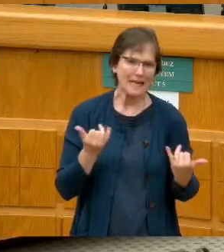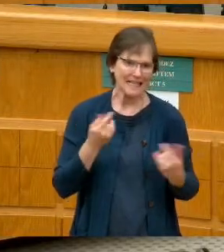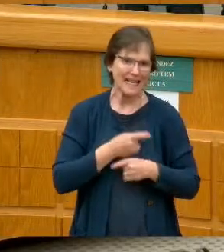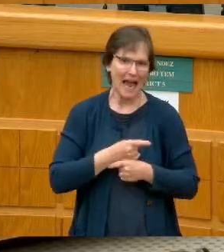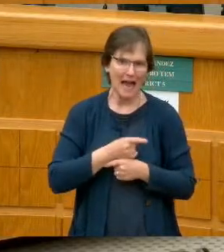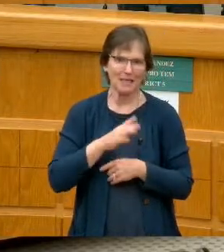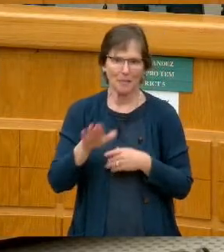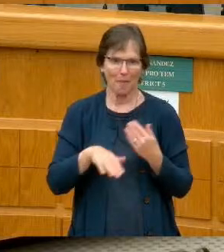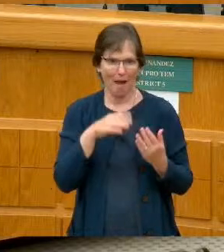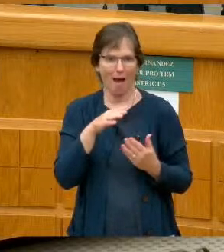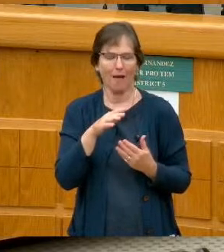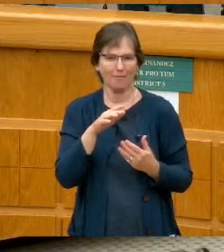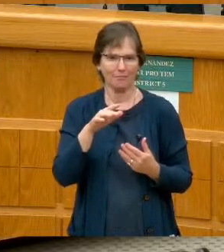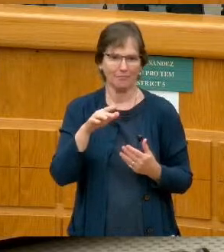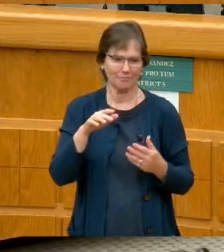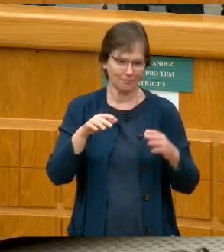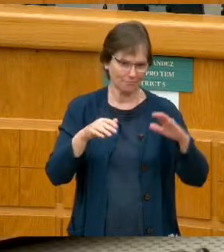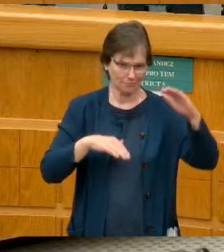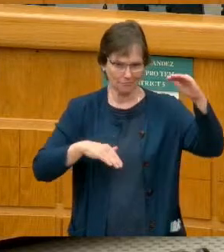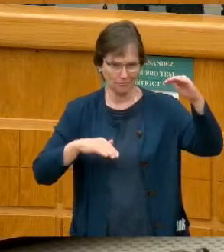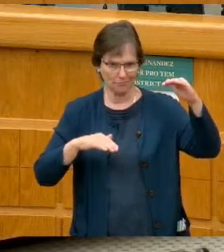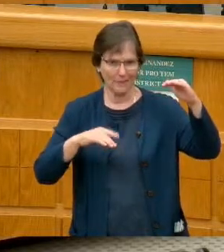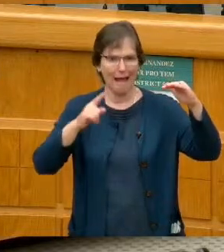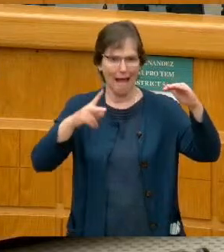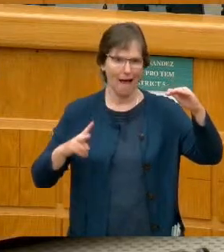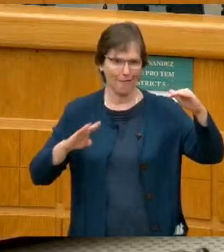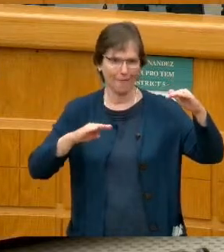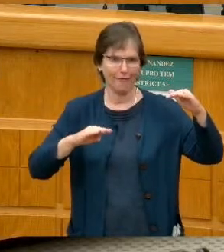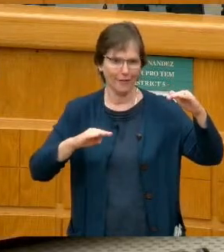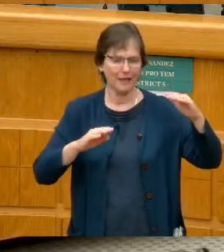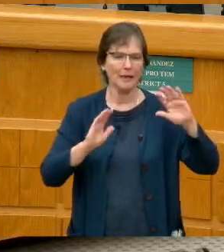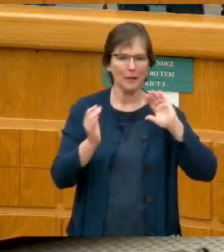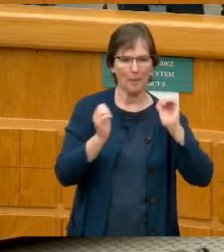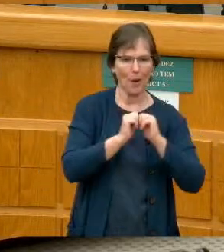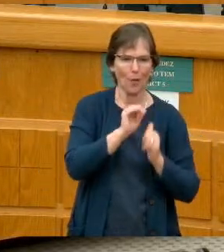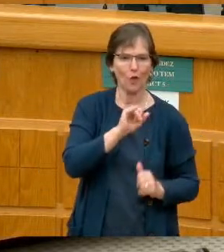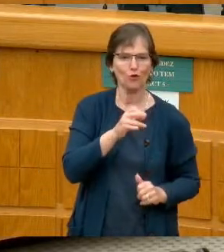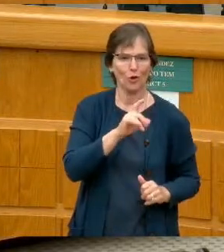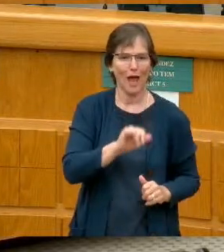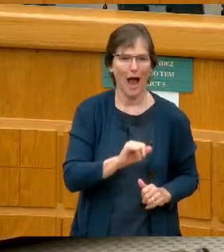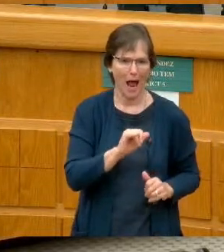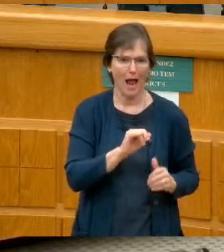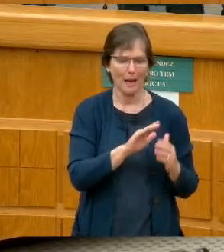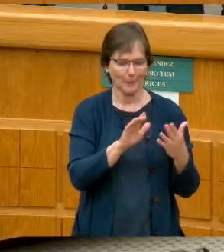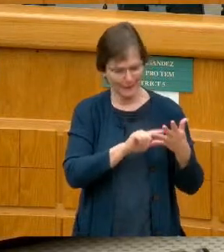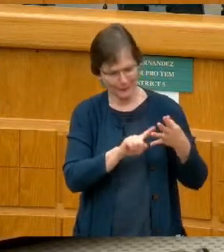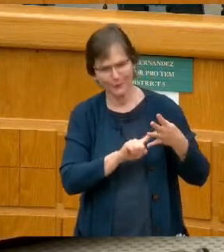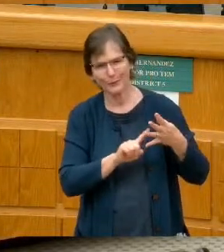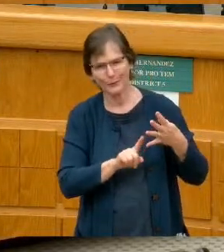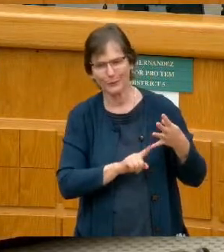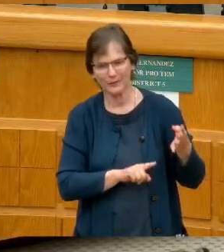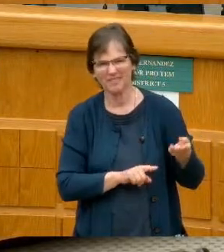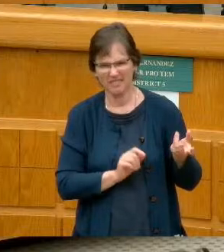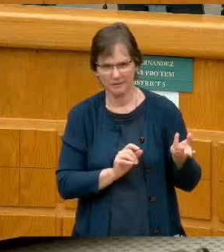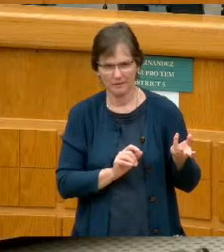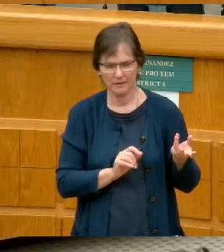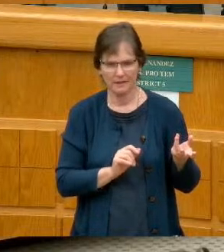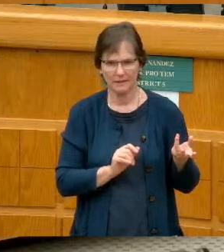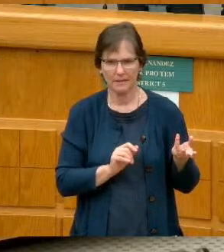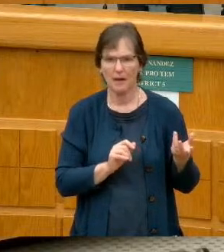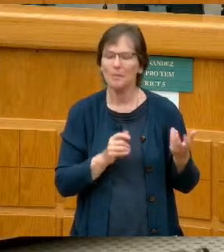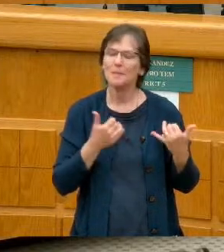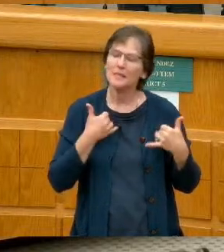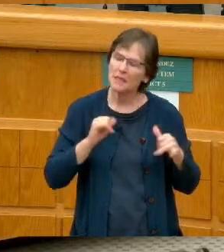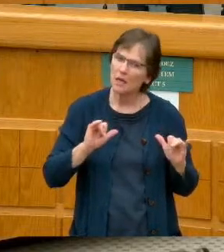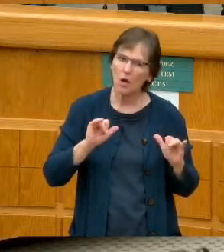of that, about 50% of that high peak are in the hospital. It's still a big number, the 234, and it's still probably taxing the